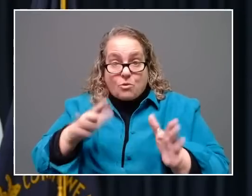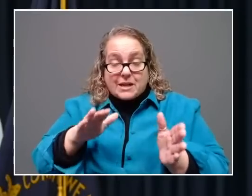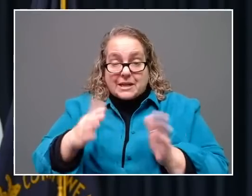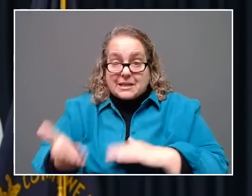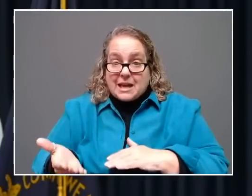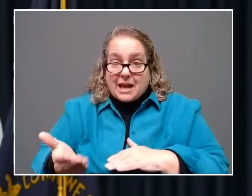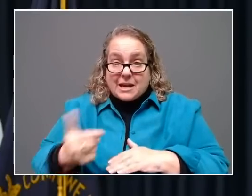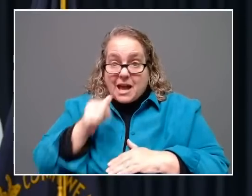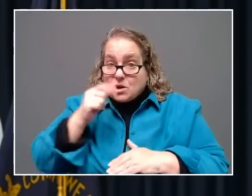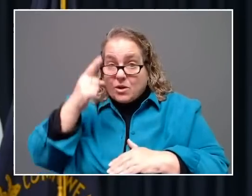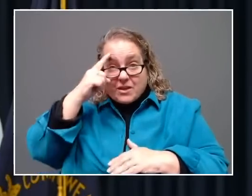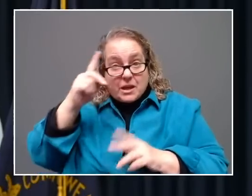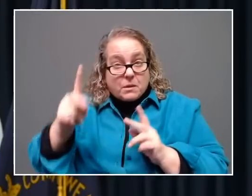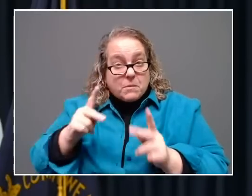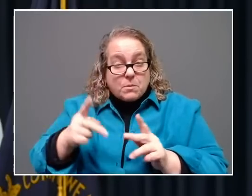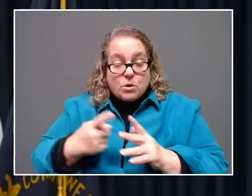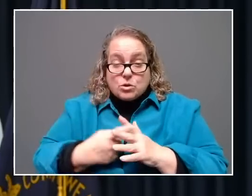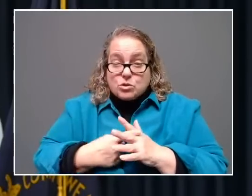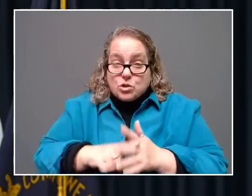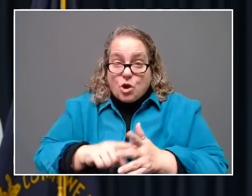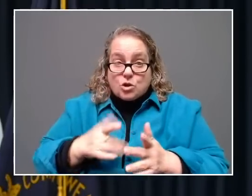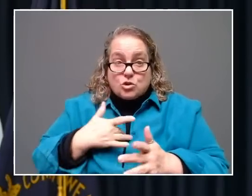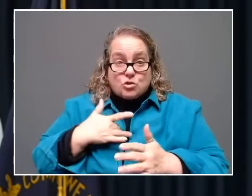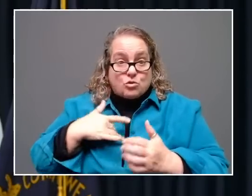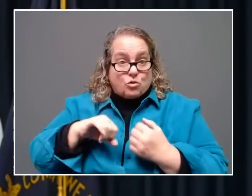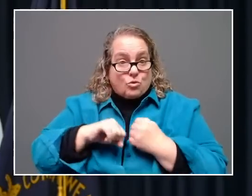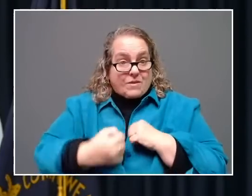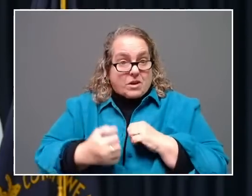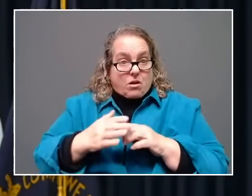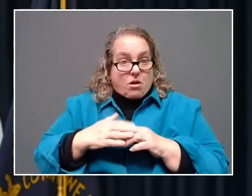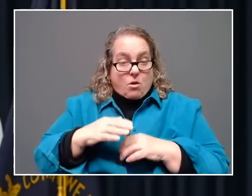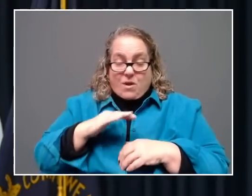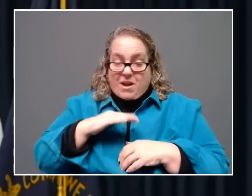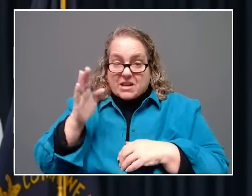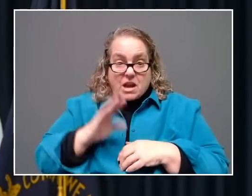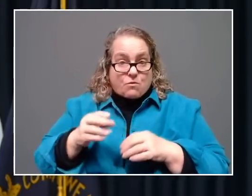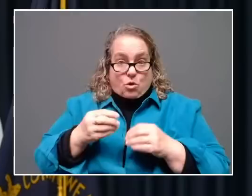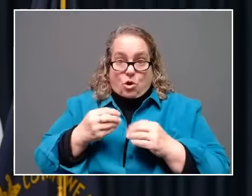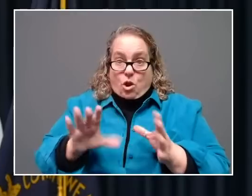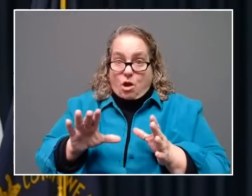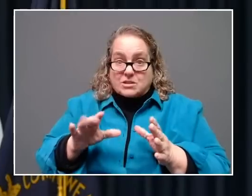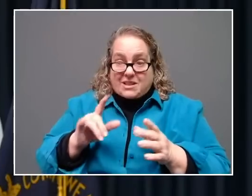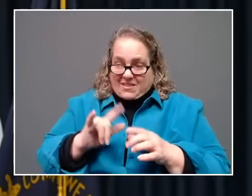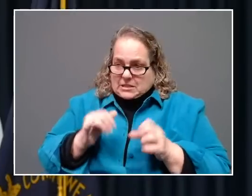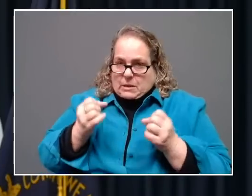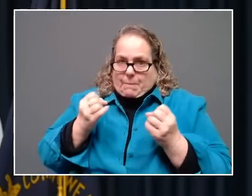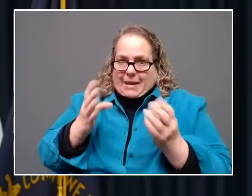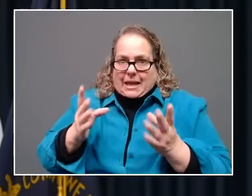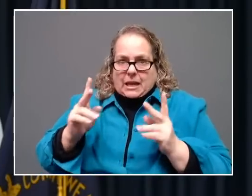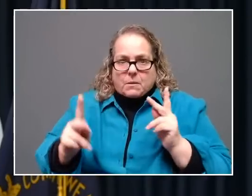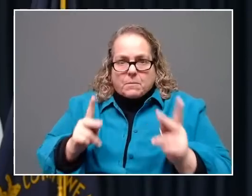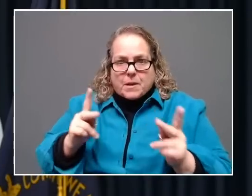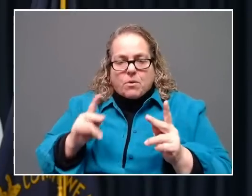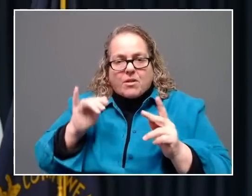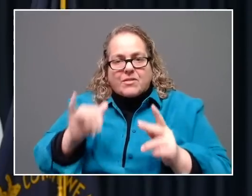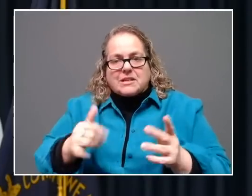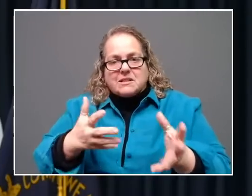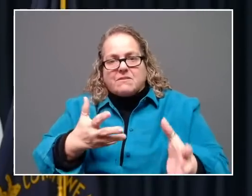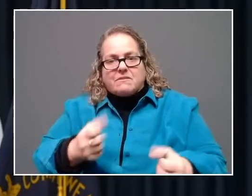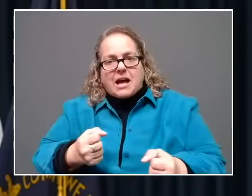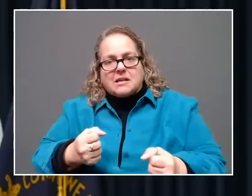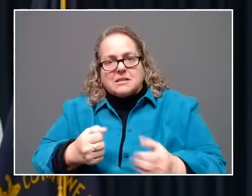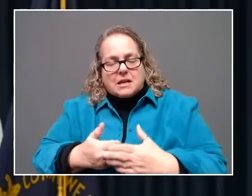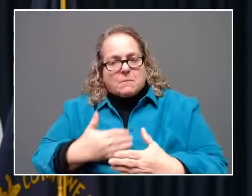have even started grieving on the whole. We've never lost, to my knowledge, this many people this quickly, certainly in my